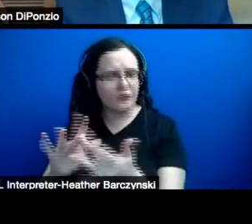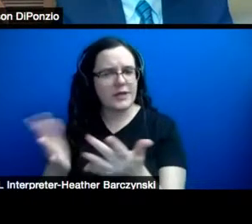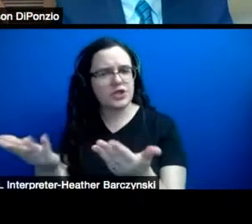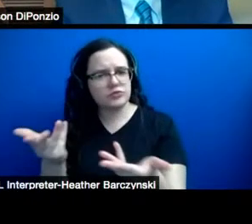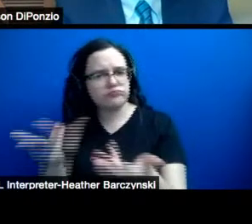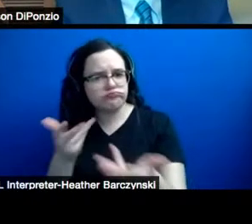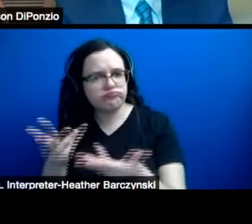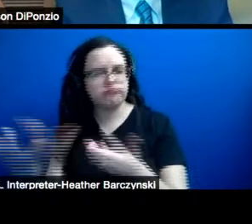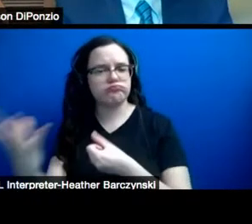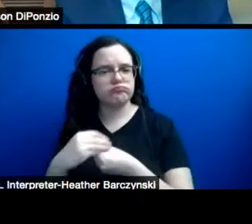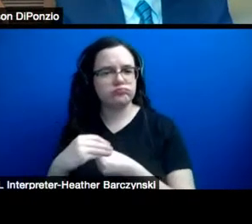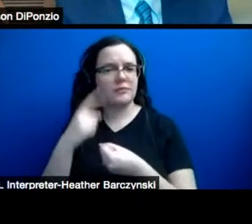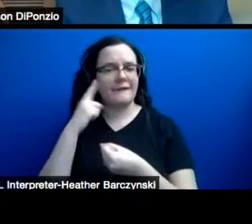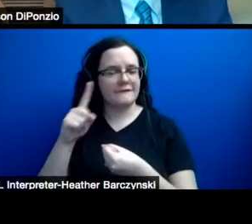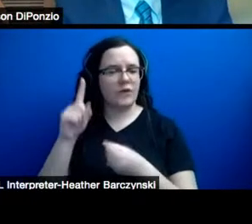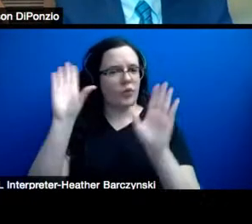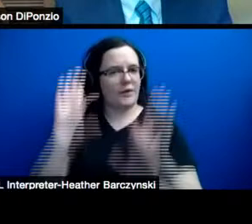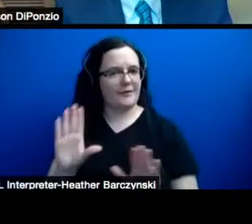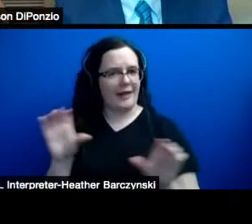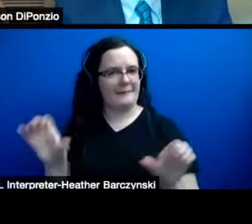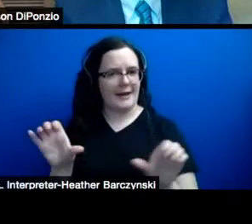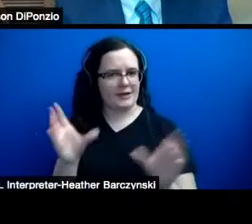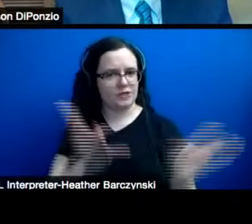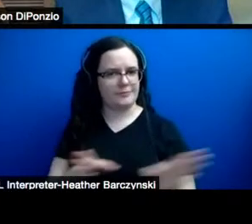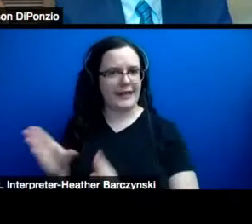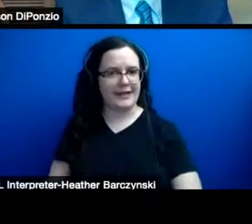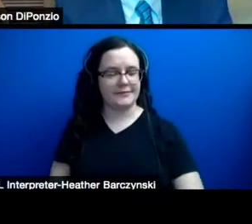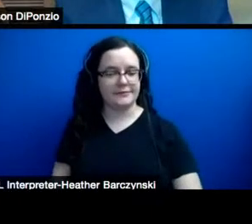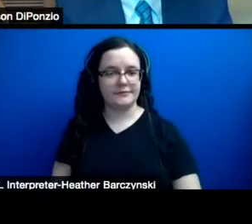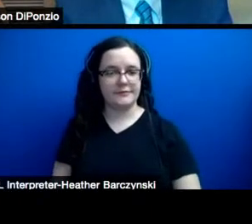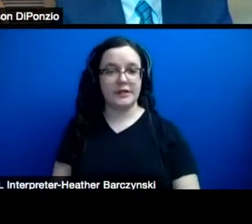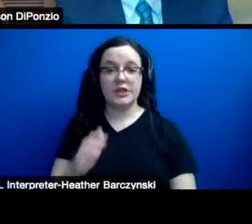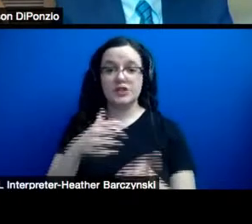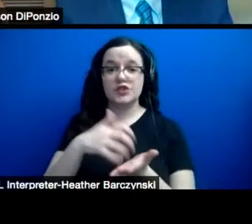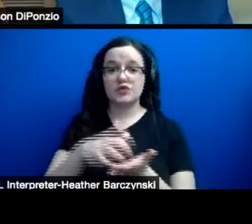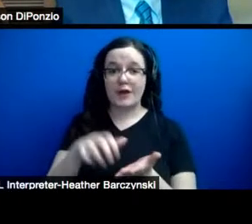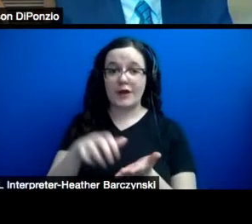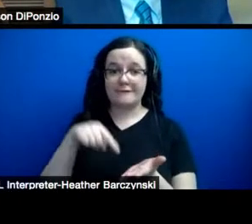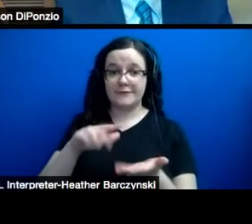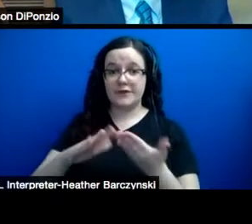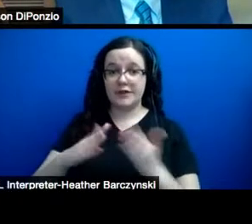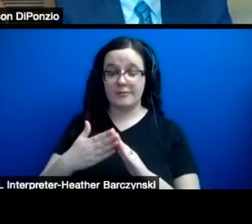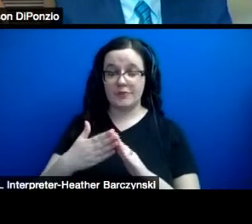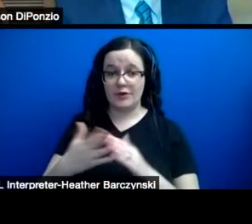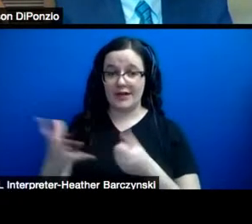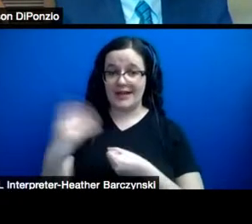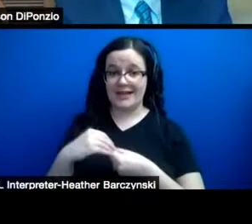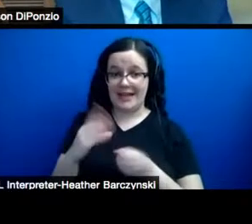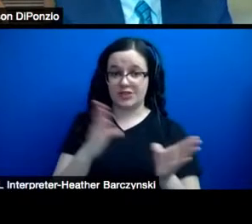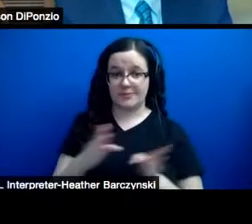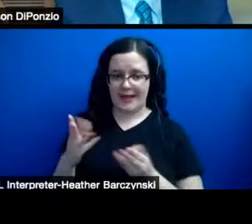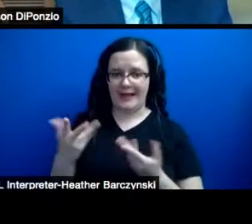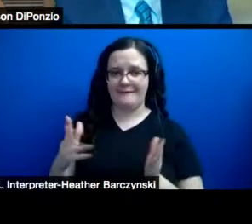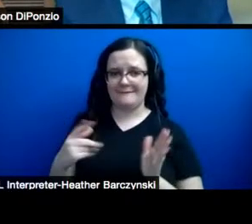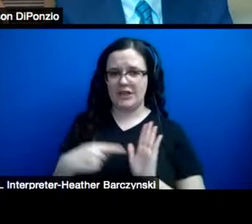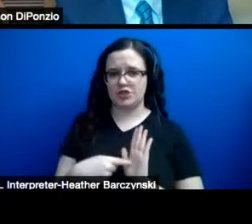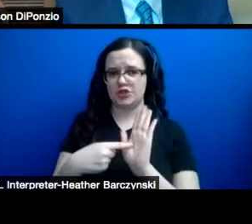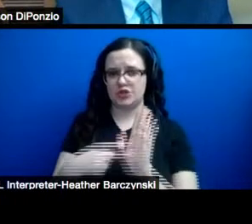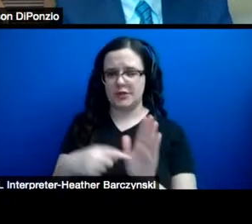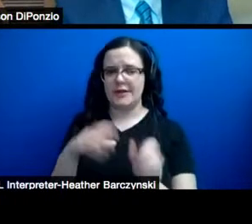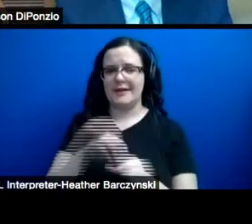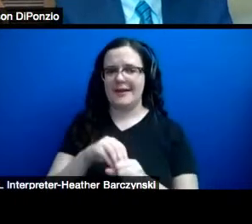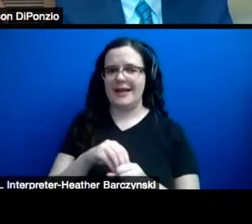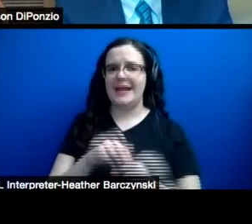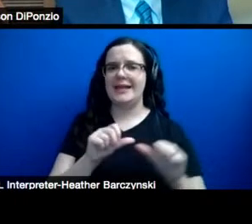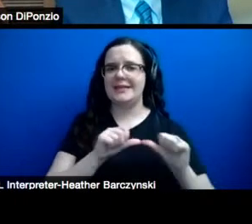the climate action plan. A draft community engagement plan has also been provided, and the Sustainability